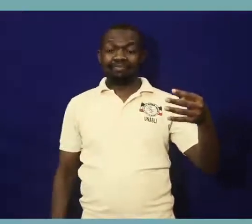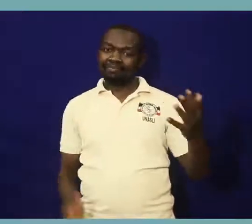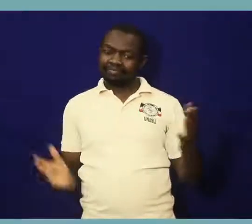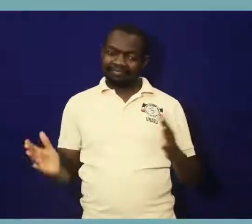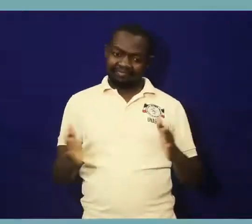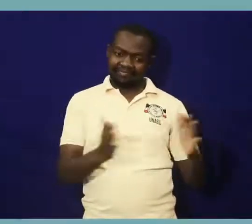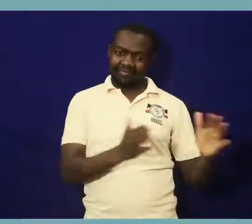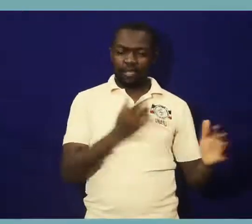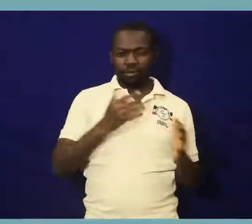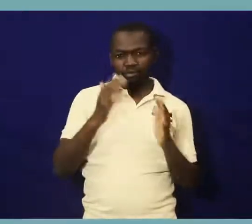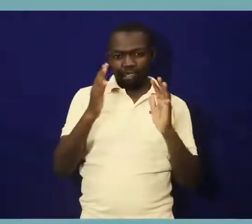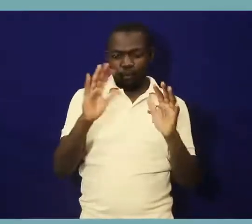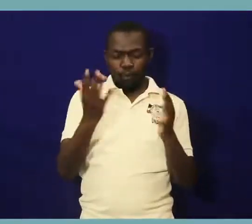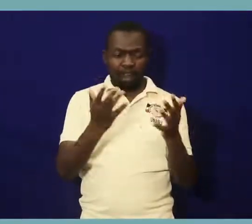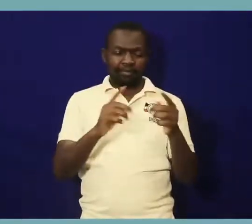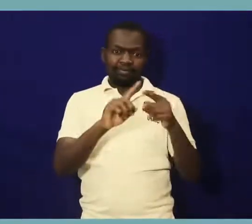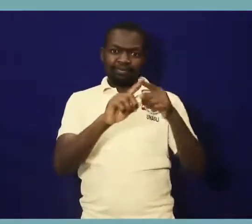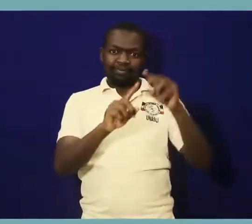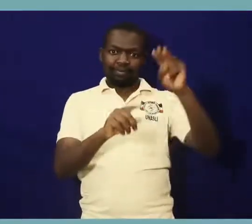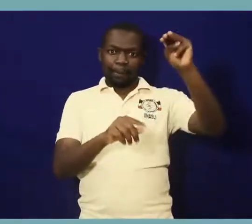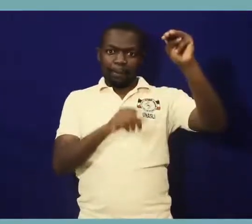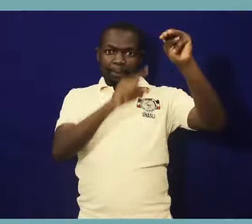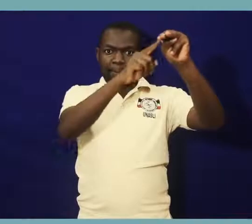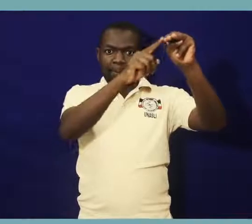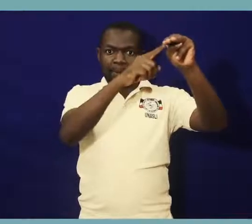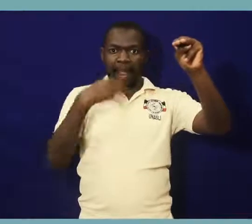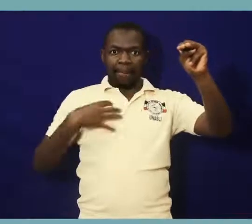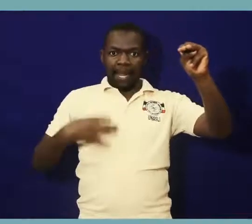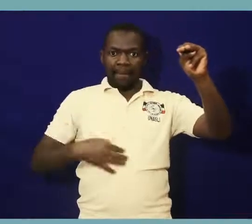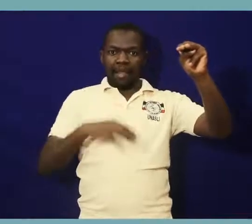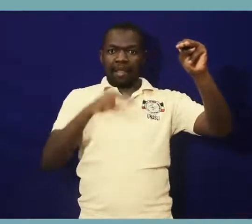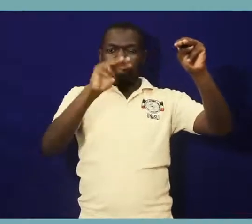Let's look at militarism in detail.